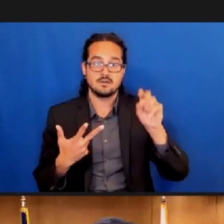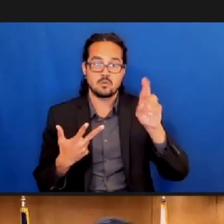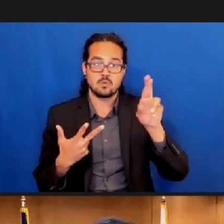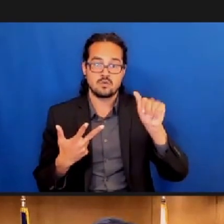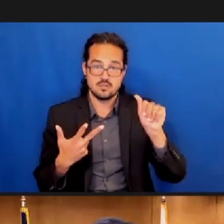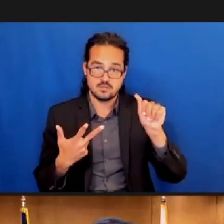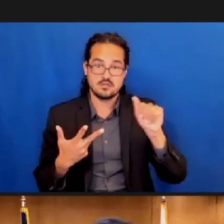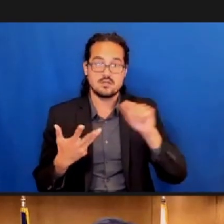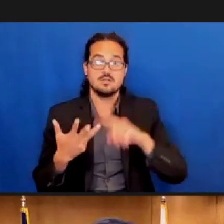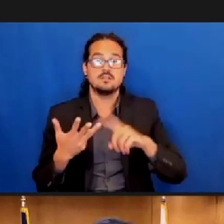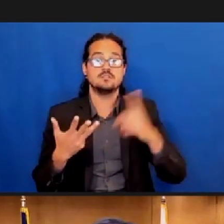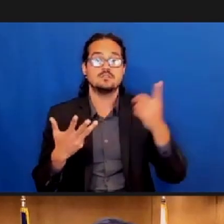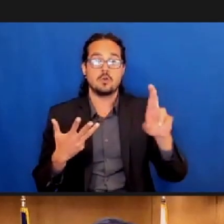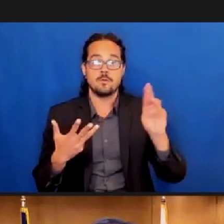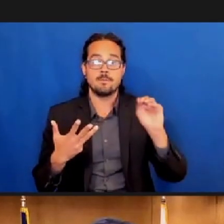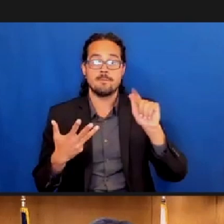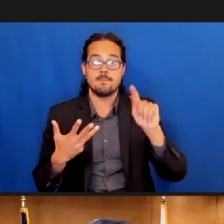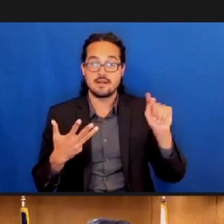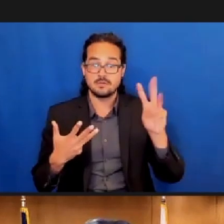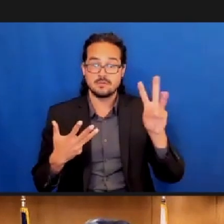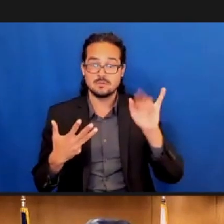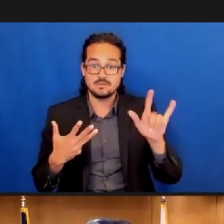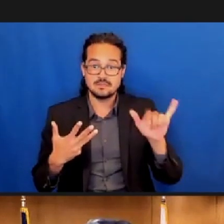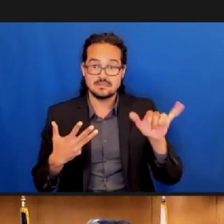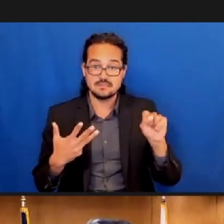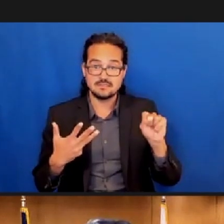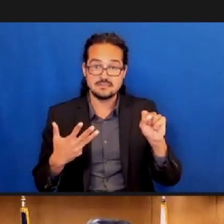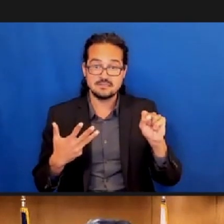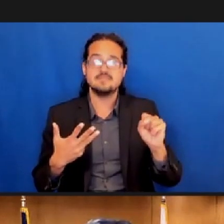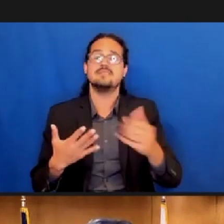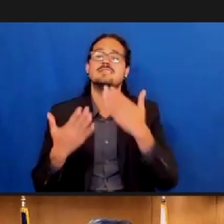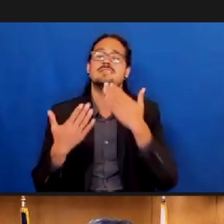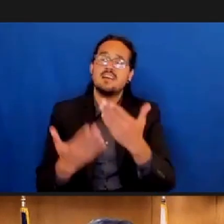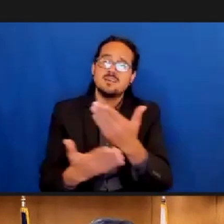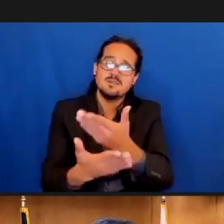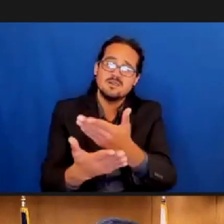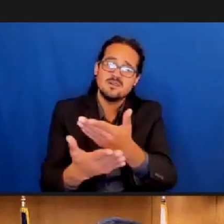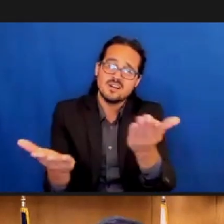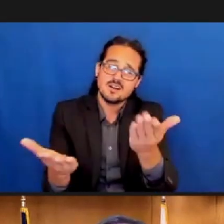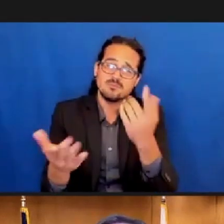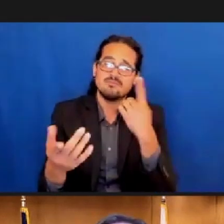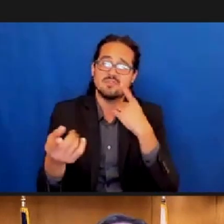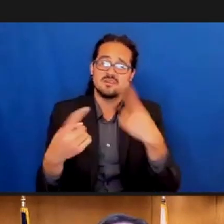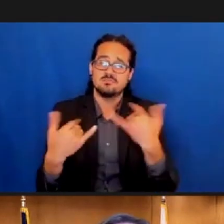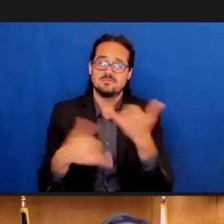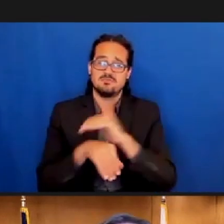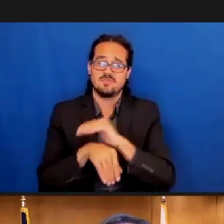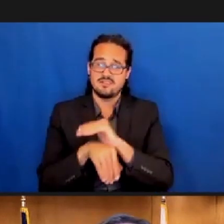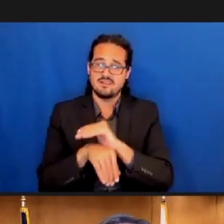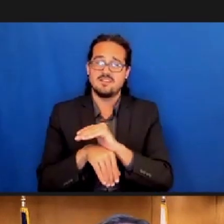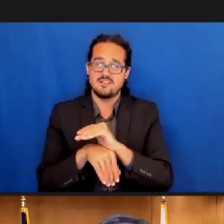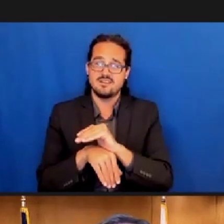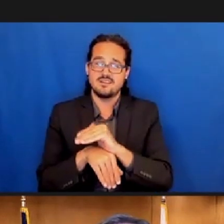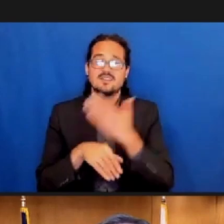it for today. Thanks for watching, and remember to stay safe, Marin. We'll see you again very soon.